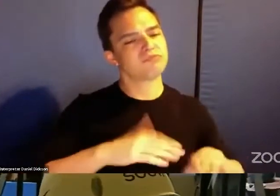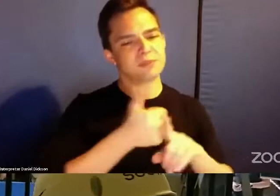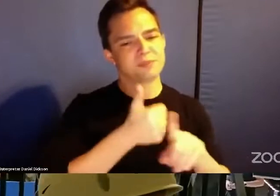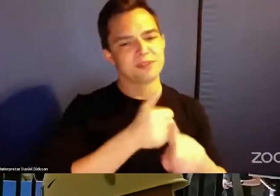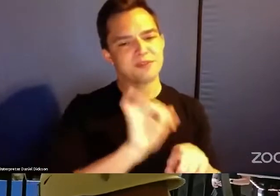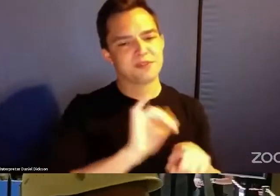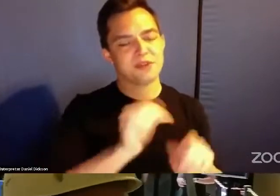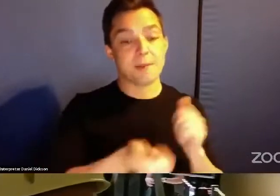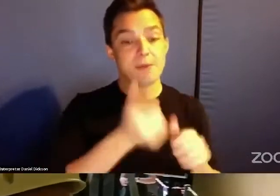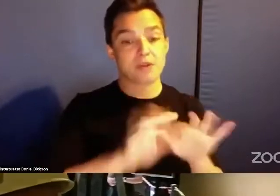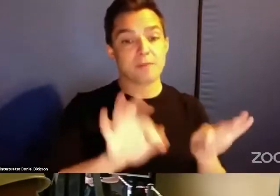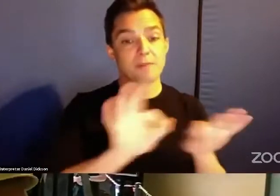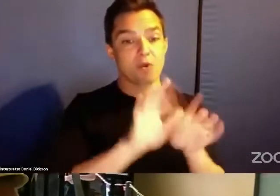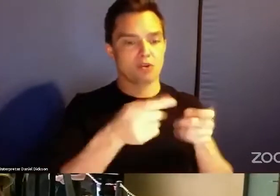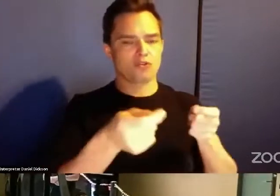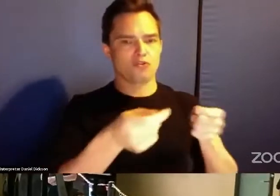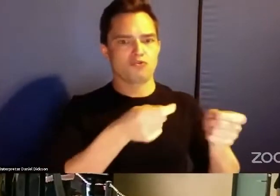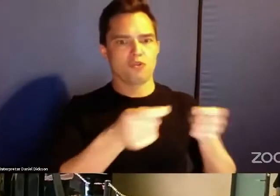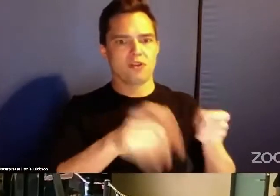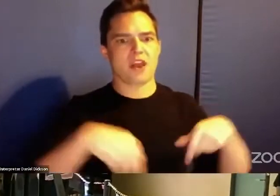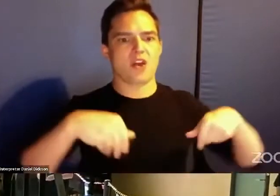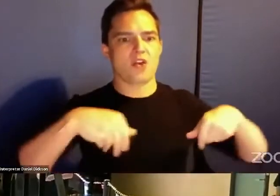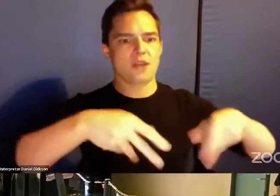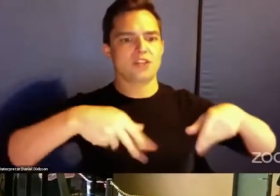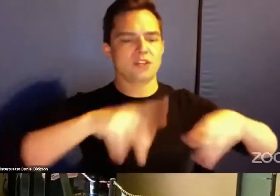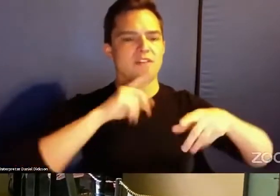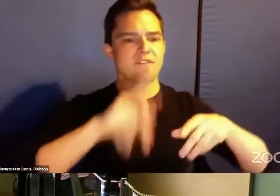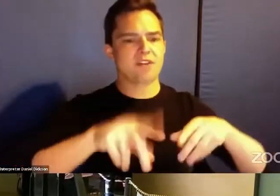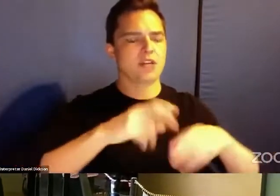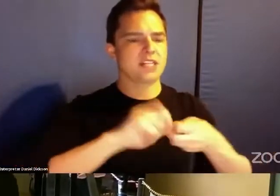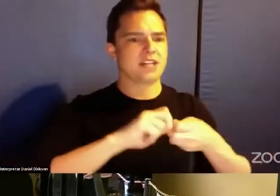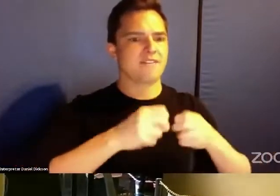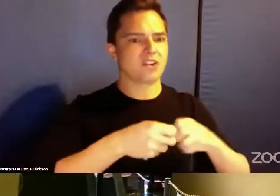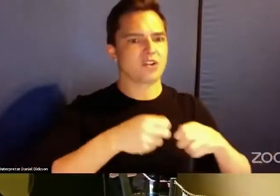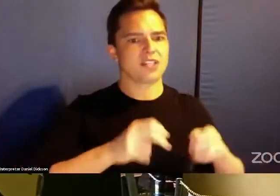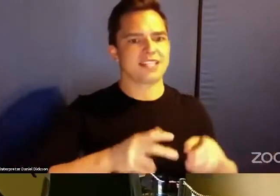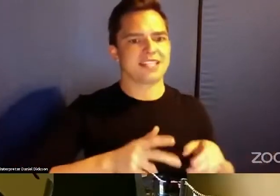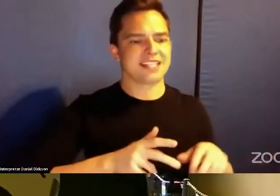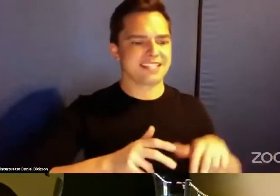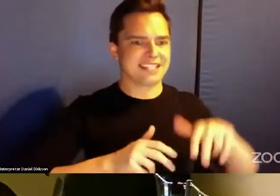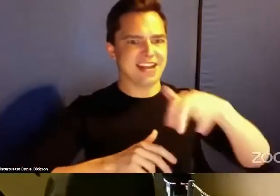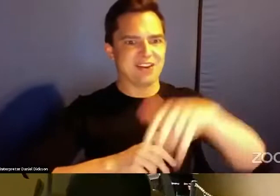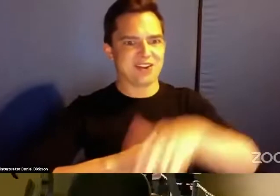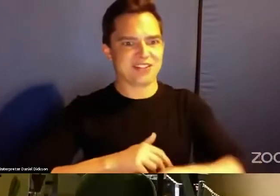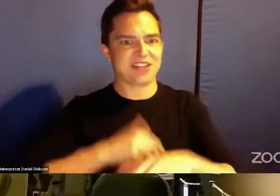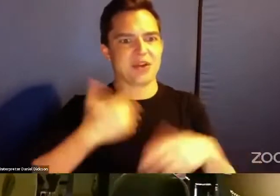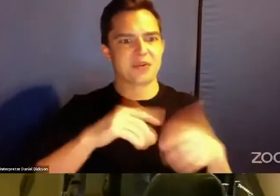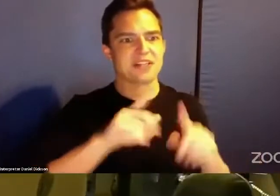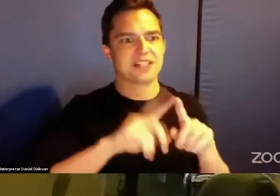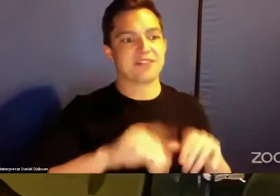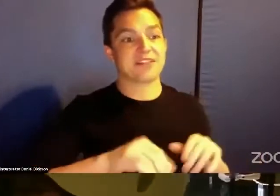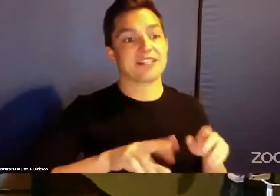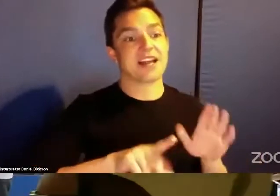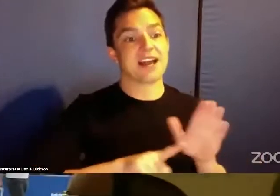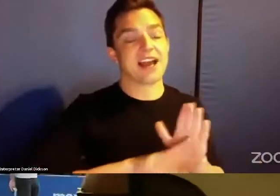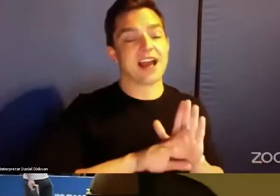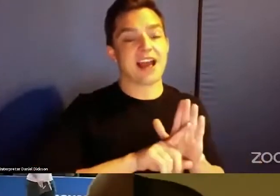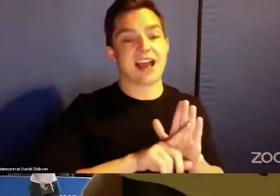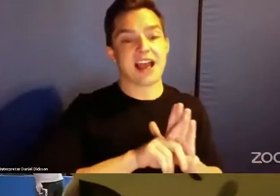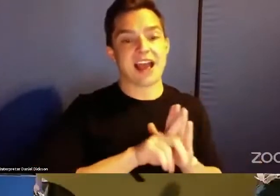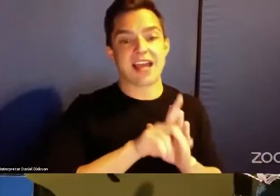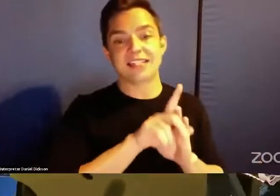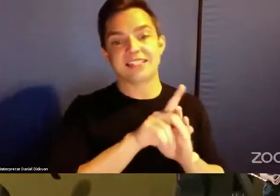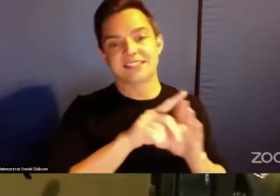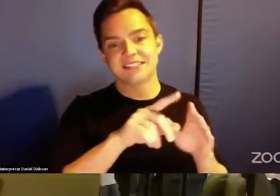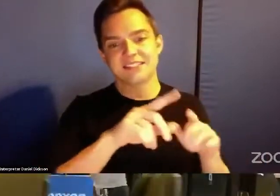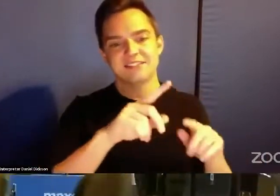of the wheelchair in a very difficult staircase. Completely different heights and variants on both sides of the climbs and